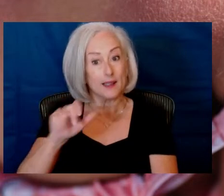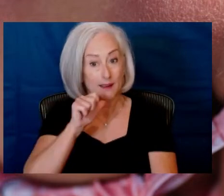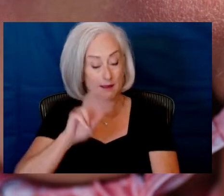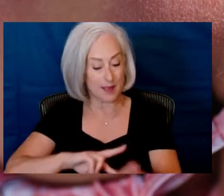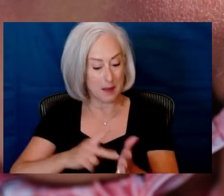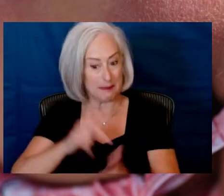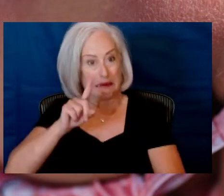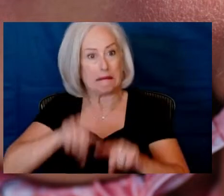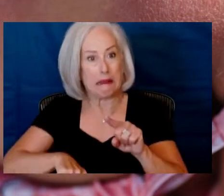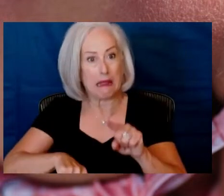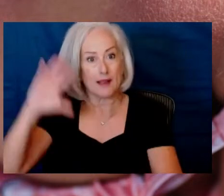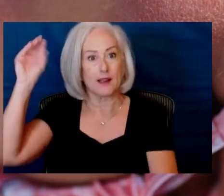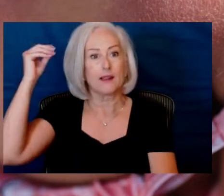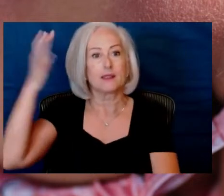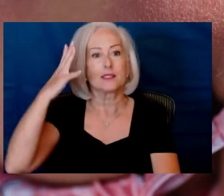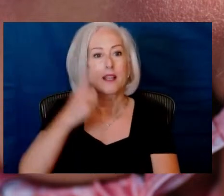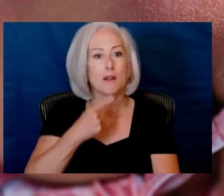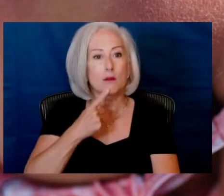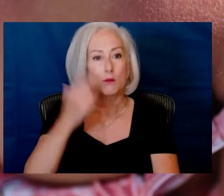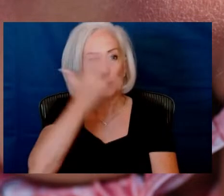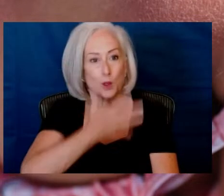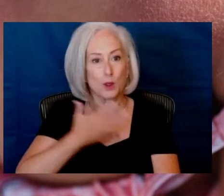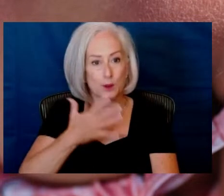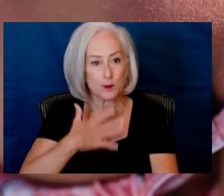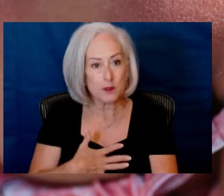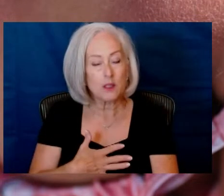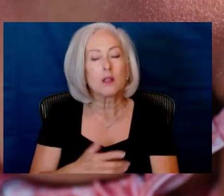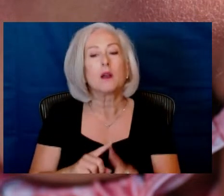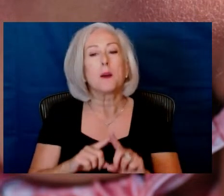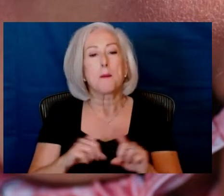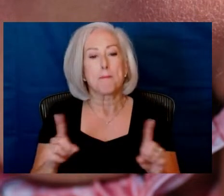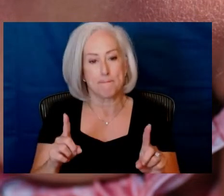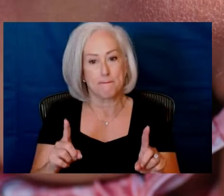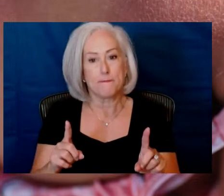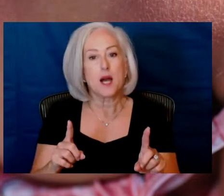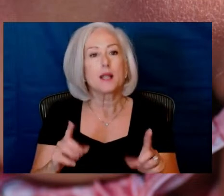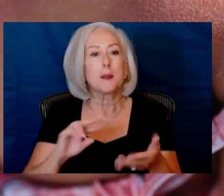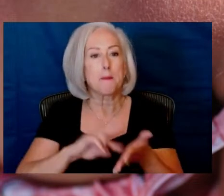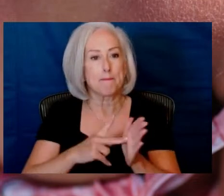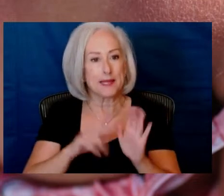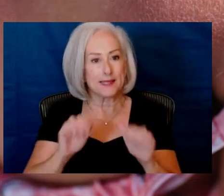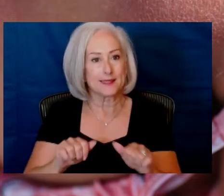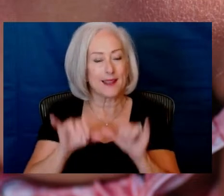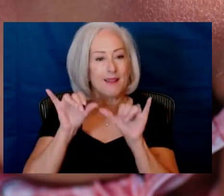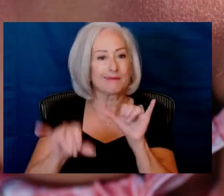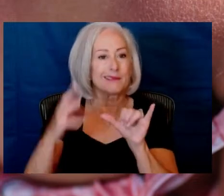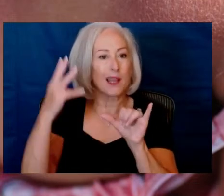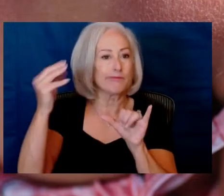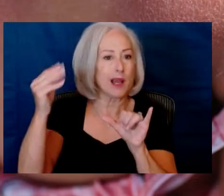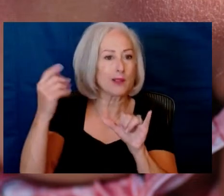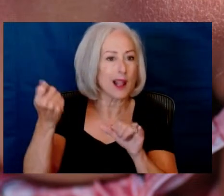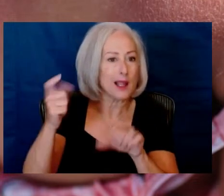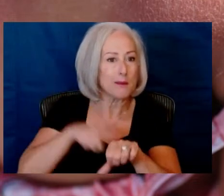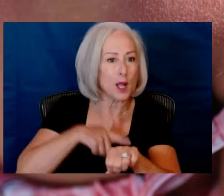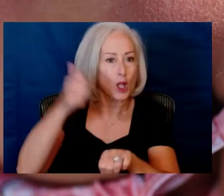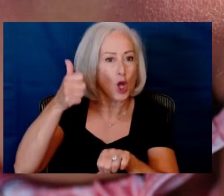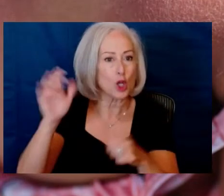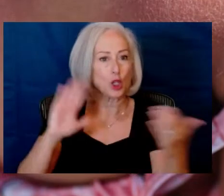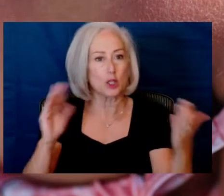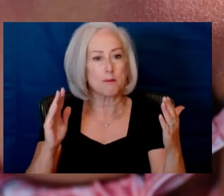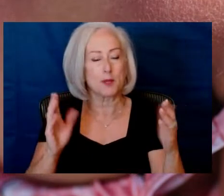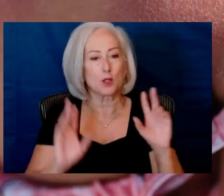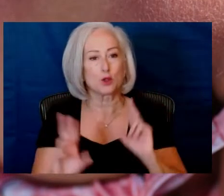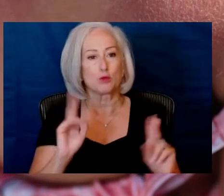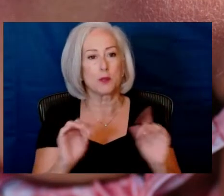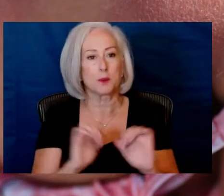provides a protection against sunburn for a longer period of time than the pale or the light color skin would be.